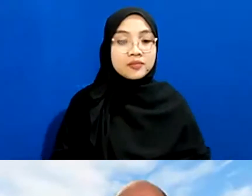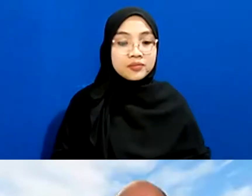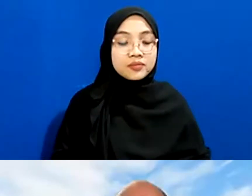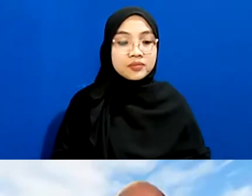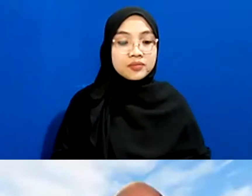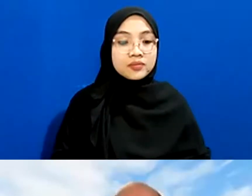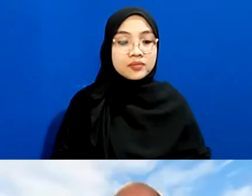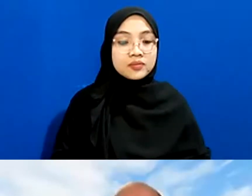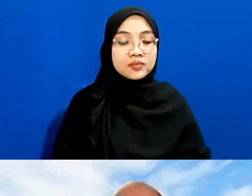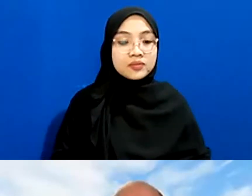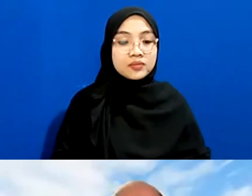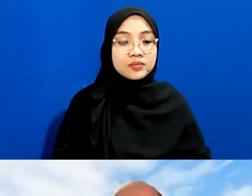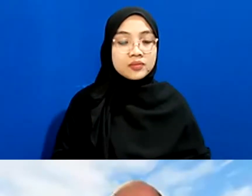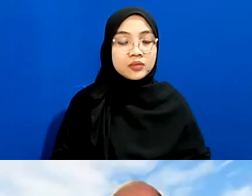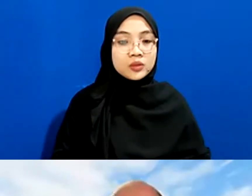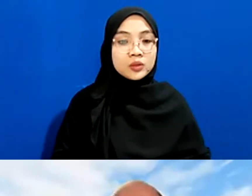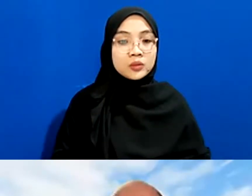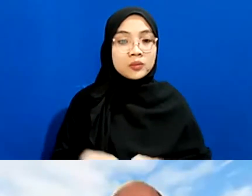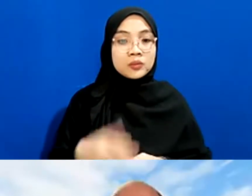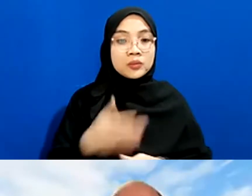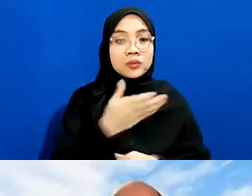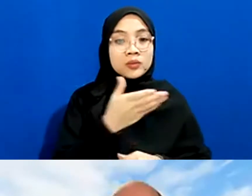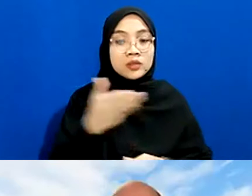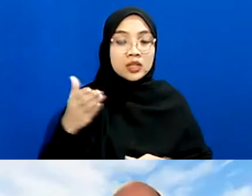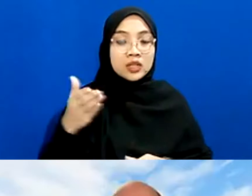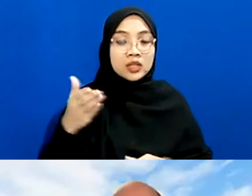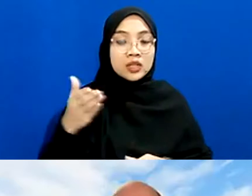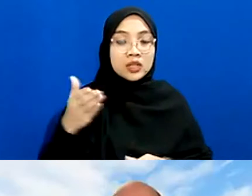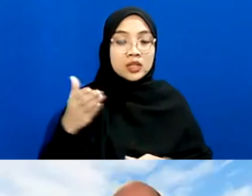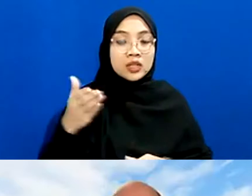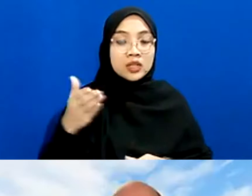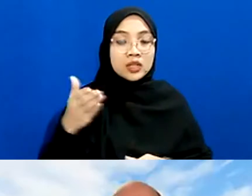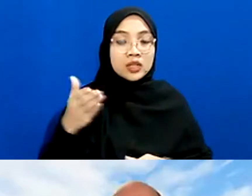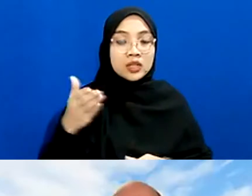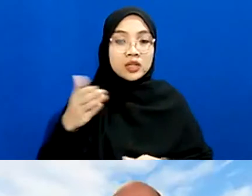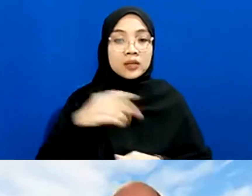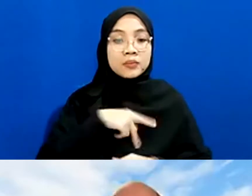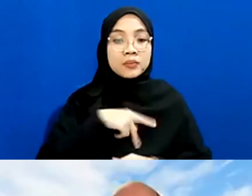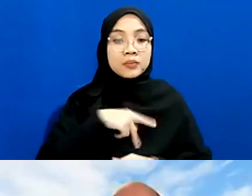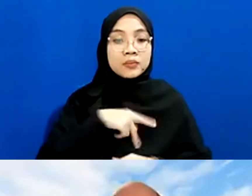Watching the reflections of the participants,